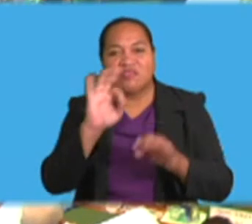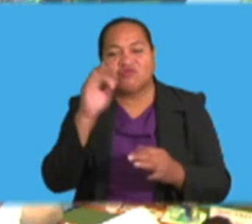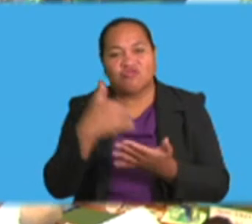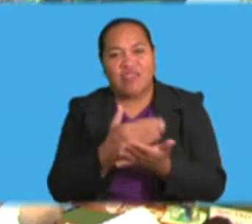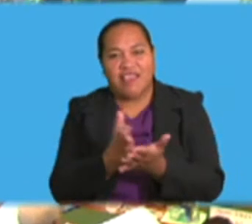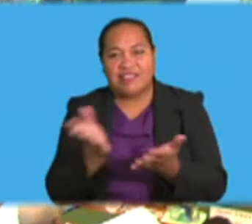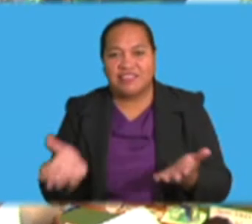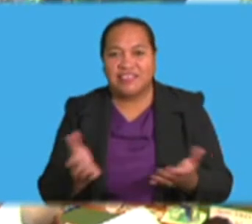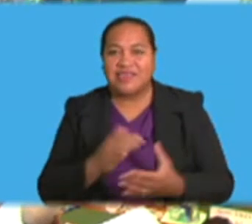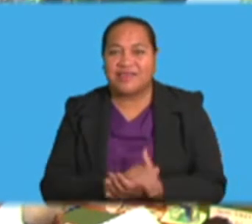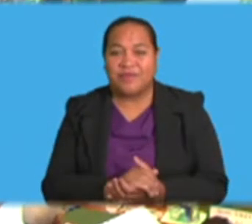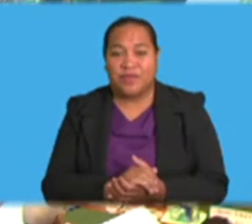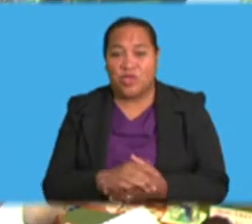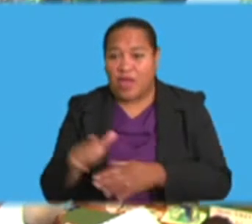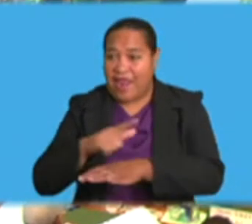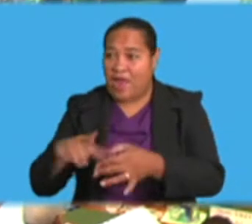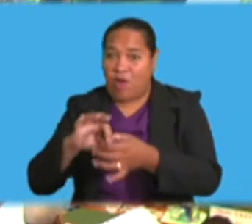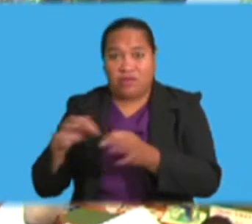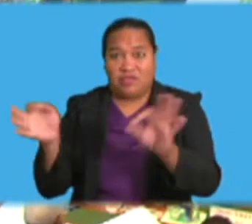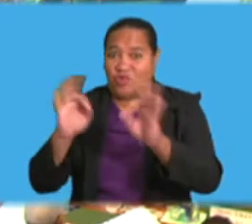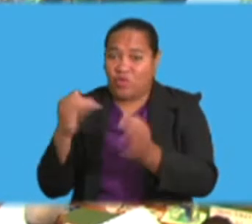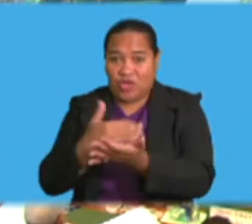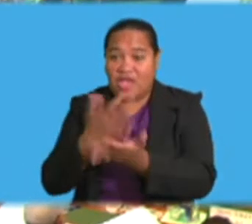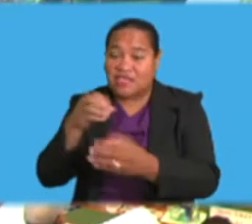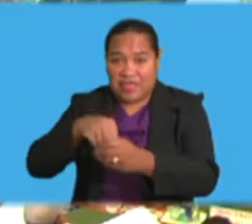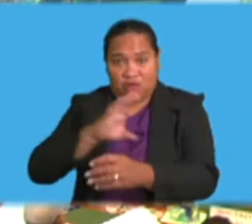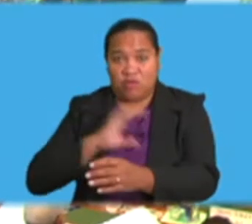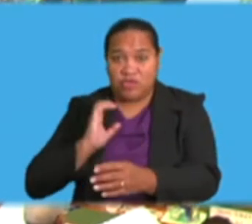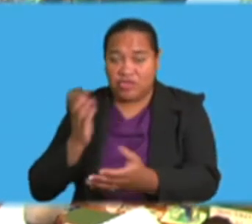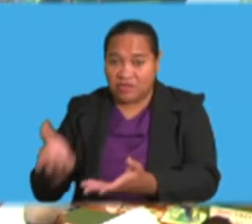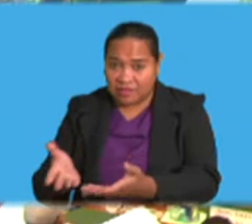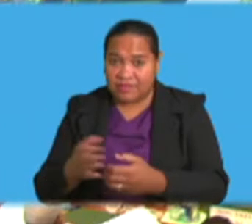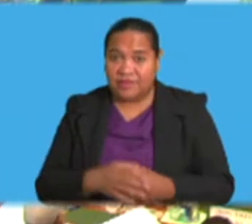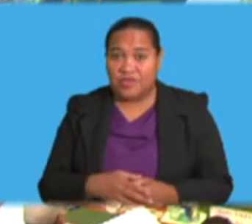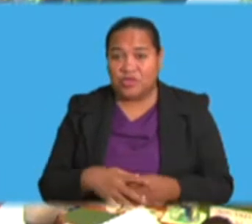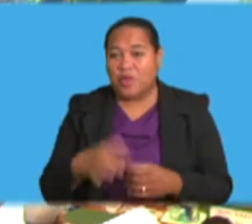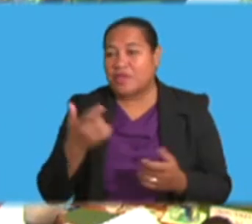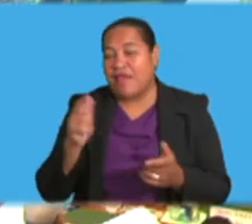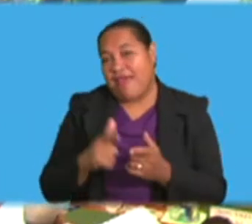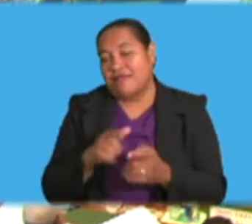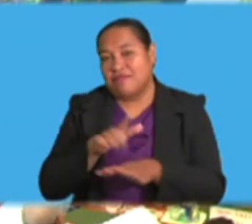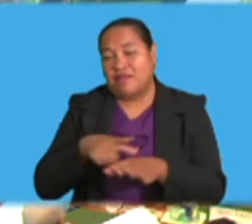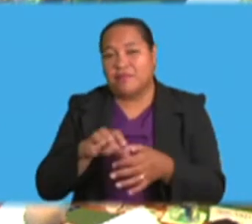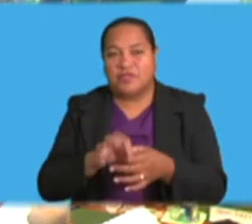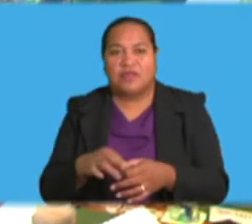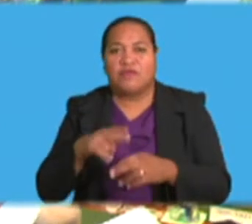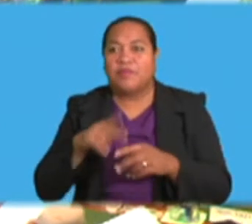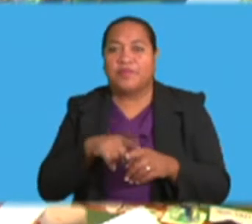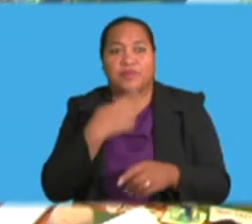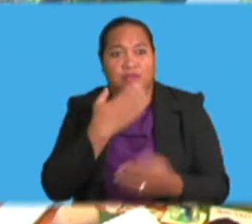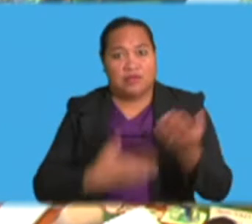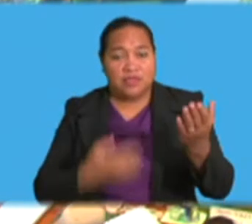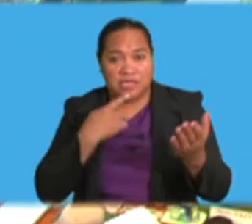to FPL being established, landowners had no shares in the Commission. They were simply lessors of land to Fiji Pine Commission. Honourable Nawaikula says